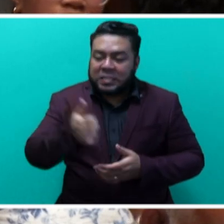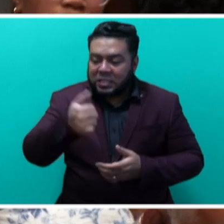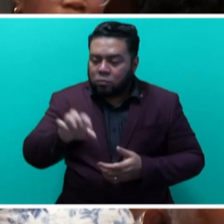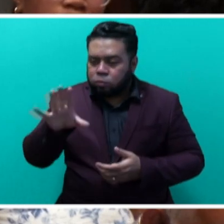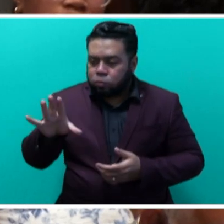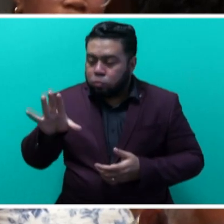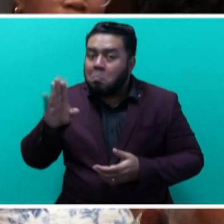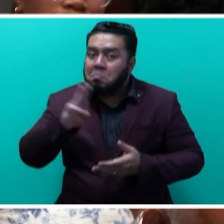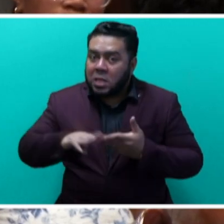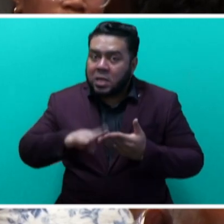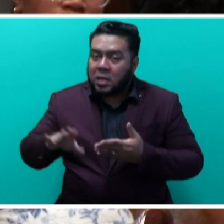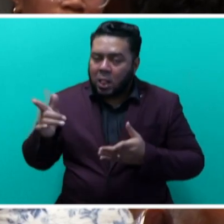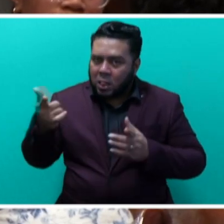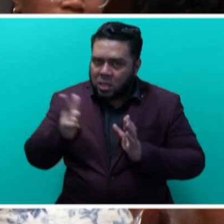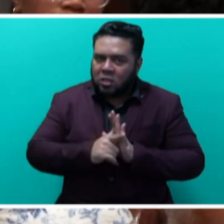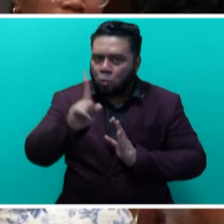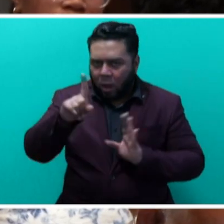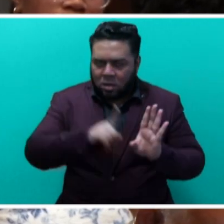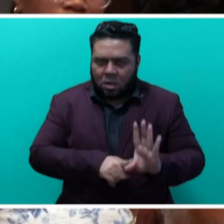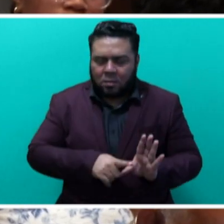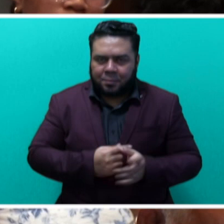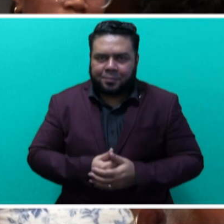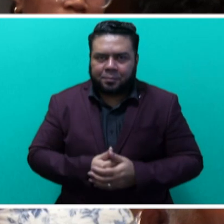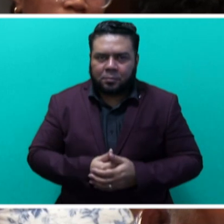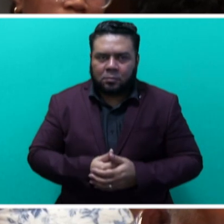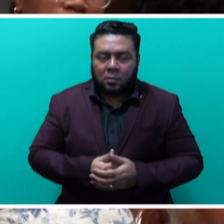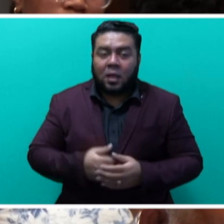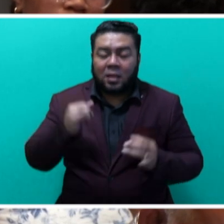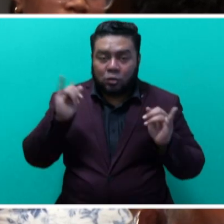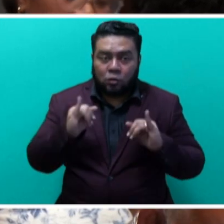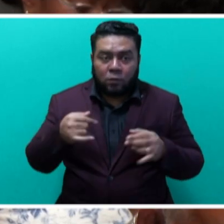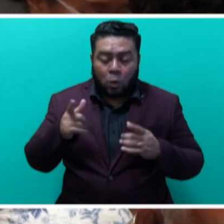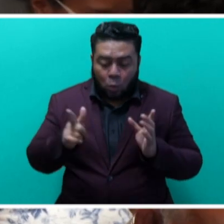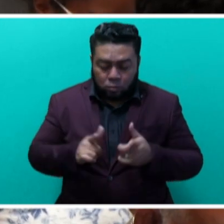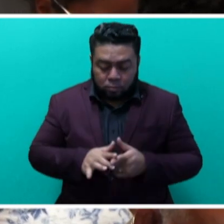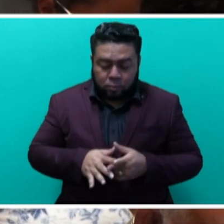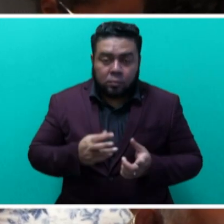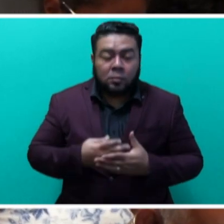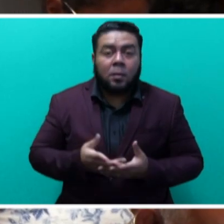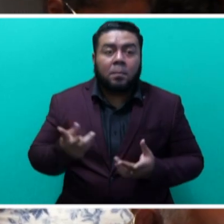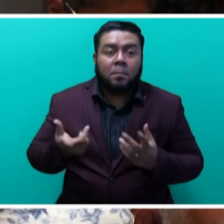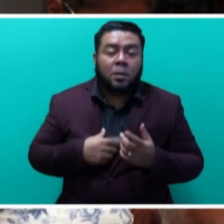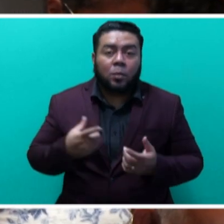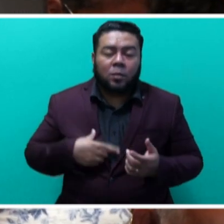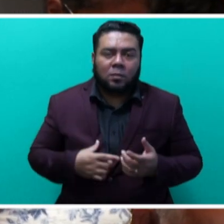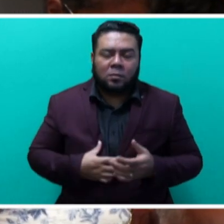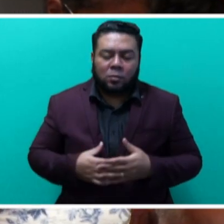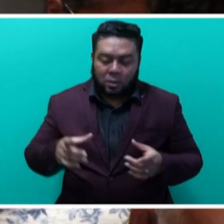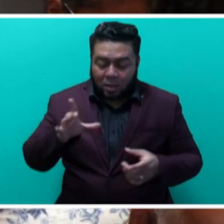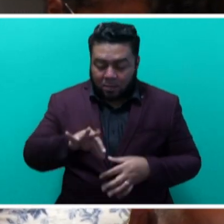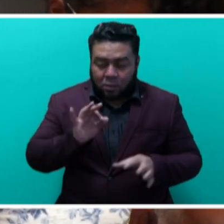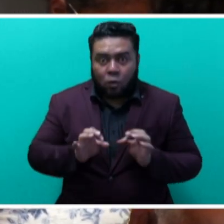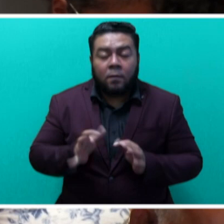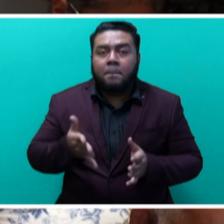million litres per year. The issue of low productivity are primarily due to the absence of